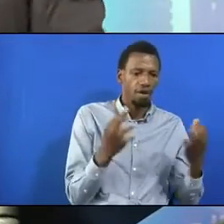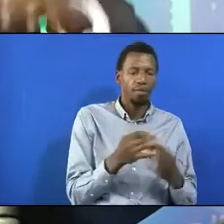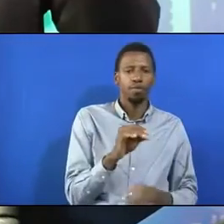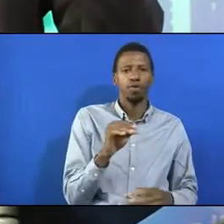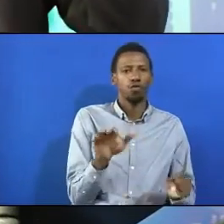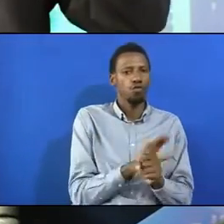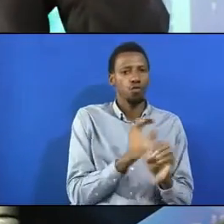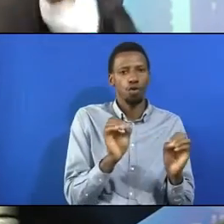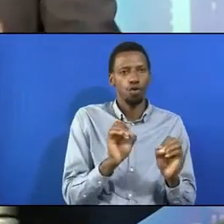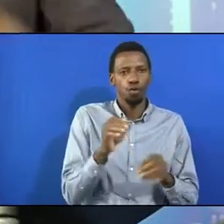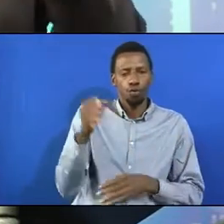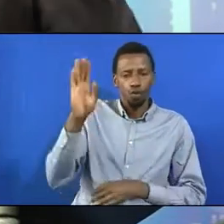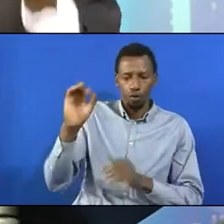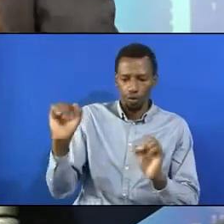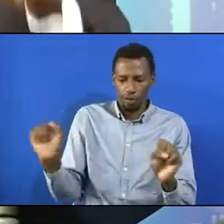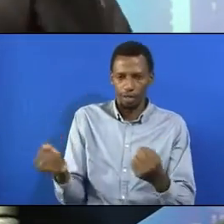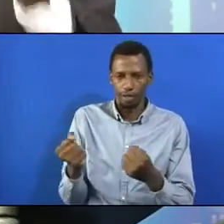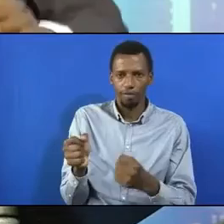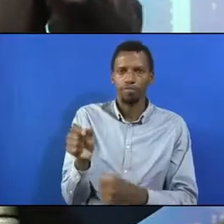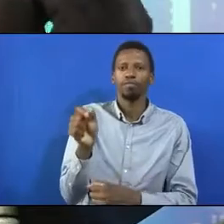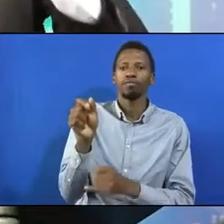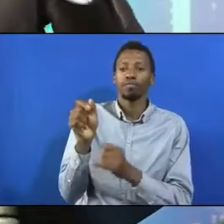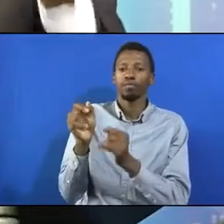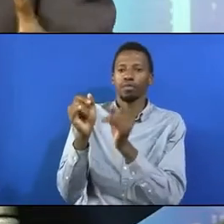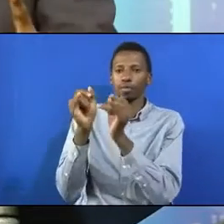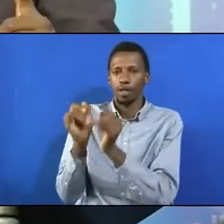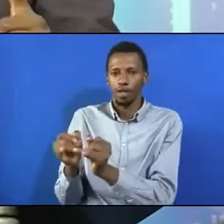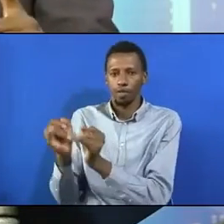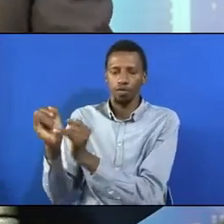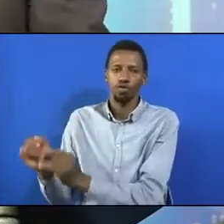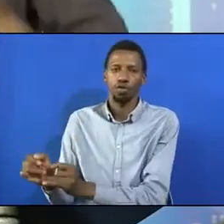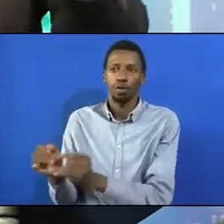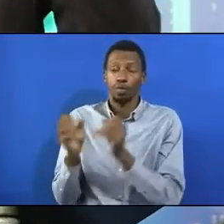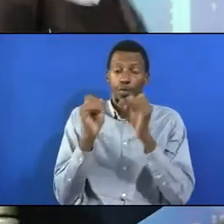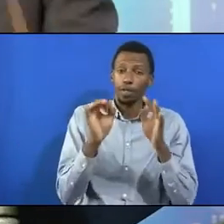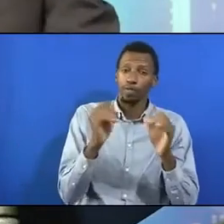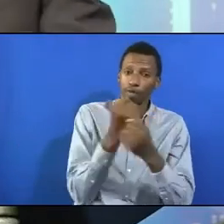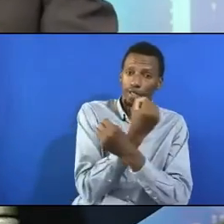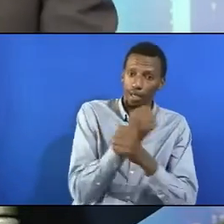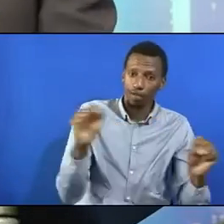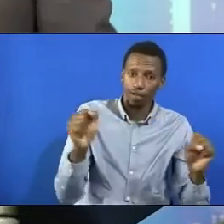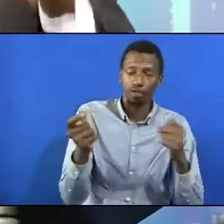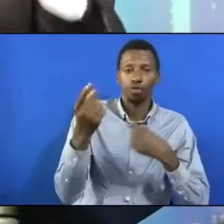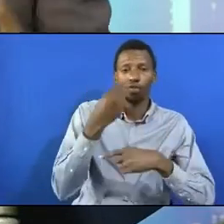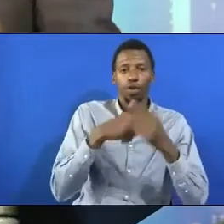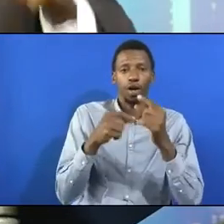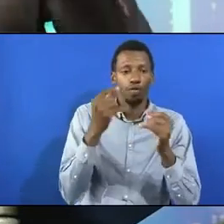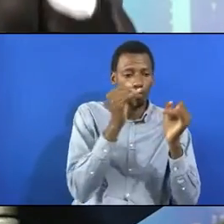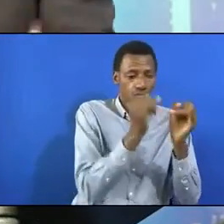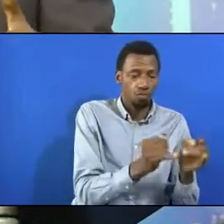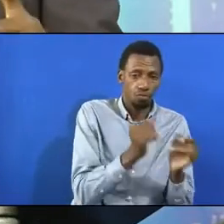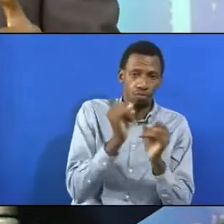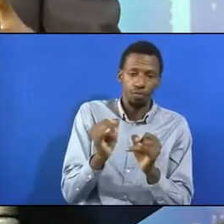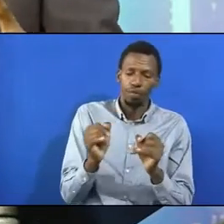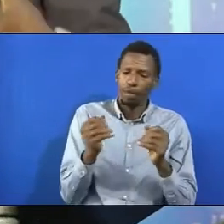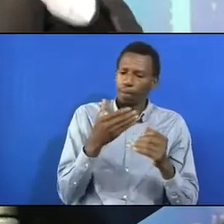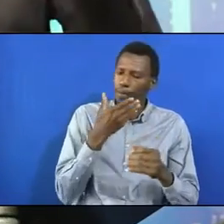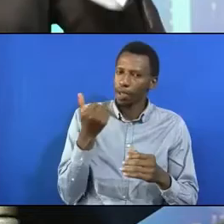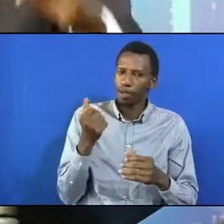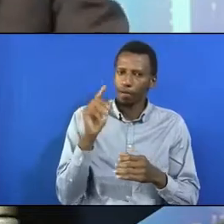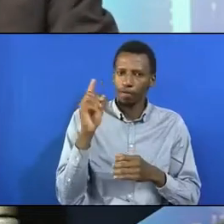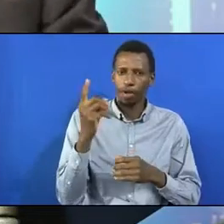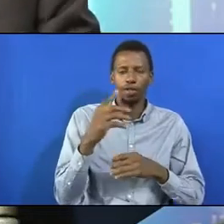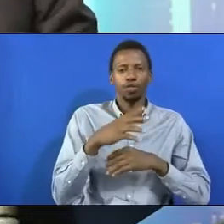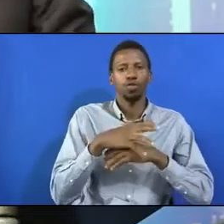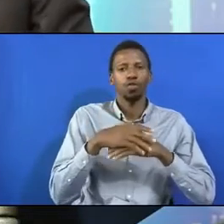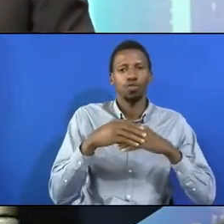individuals. If salvation comes for individuals, it is safer to first be comfortable as